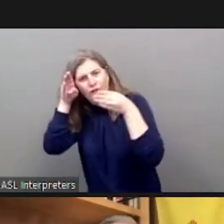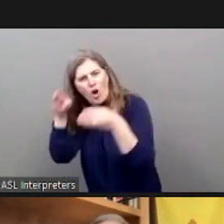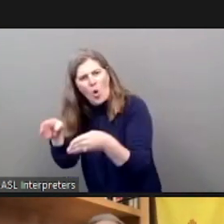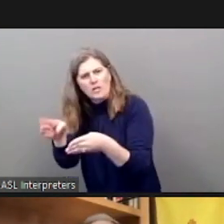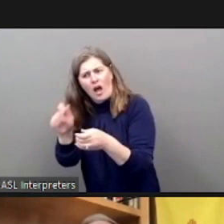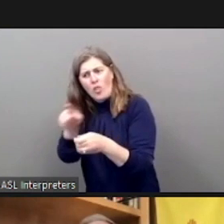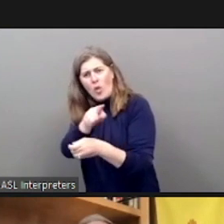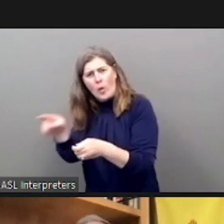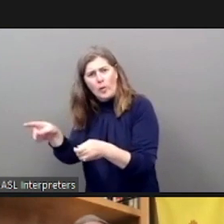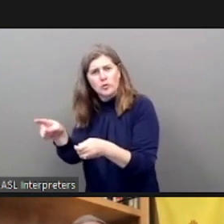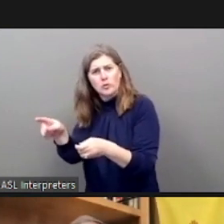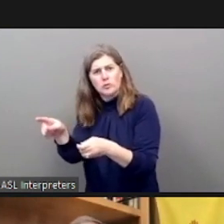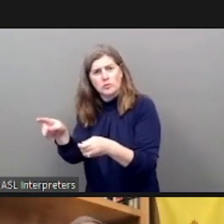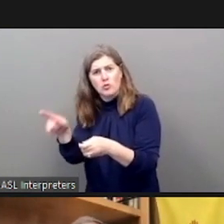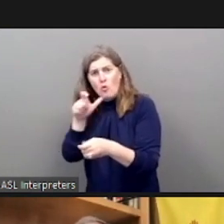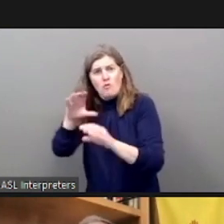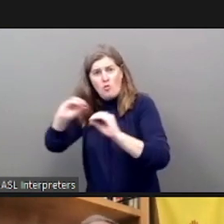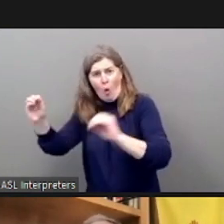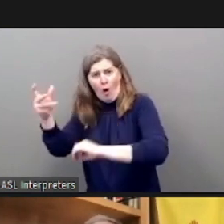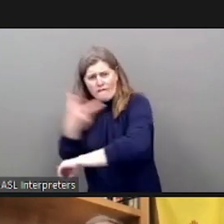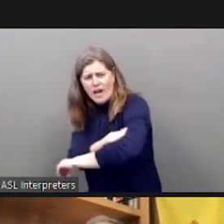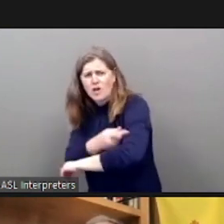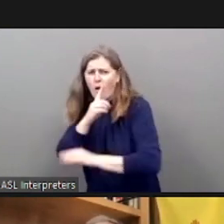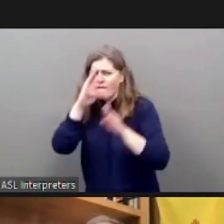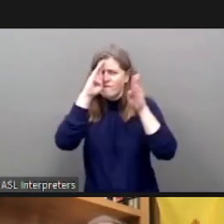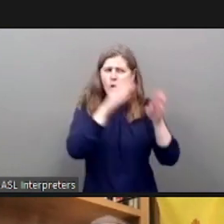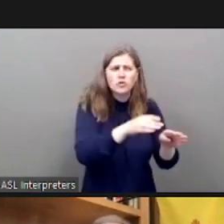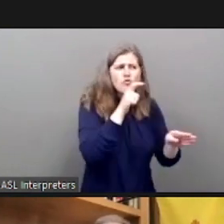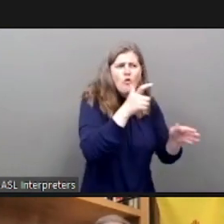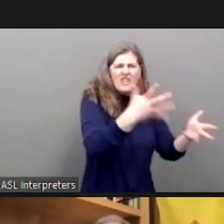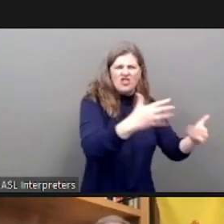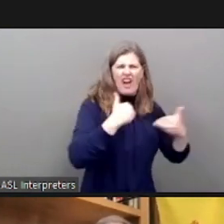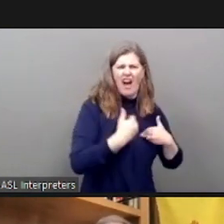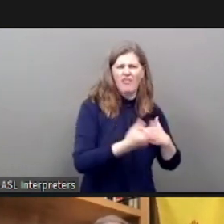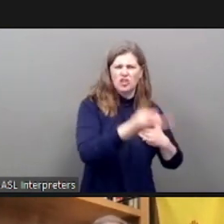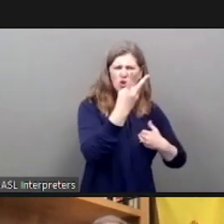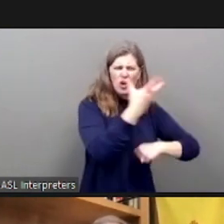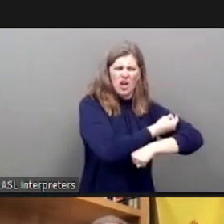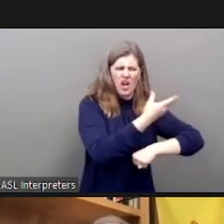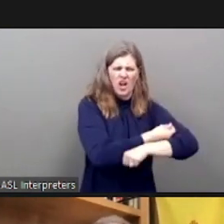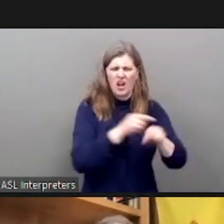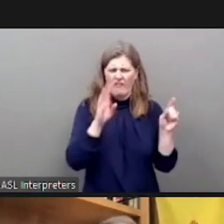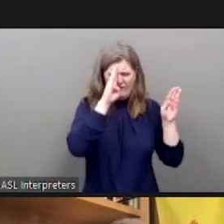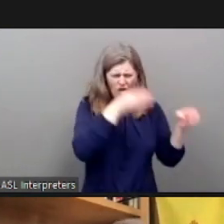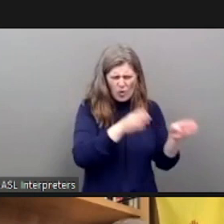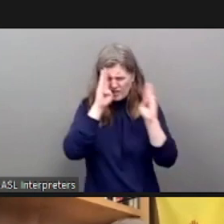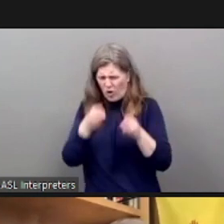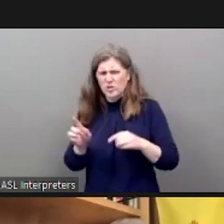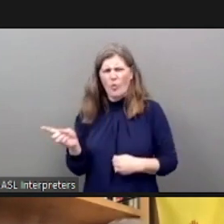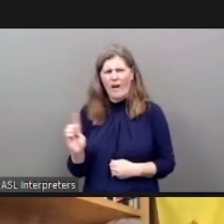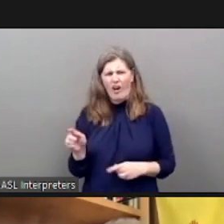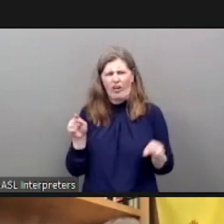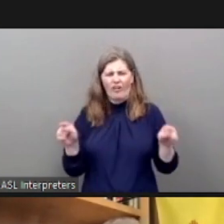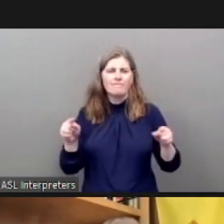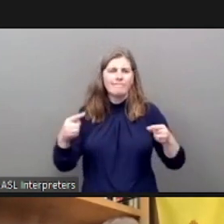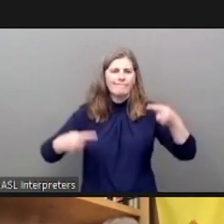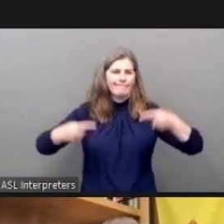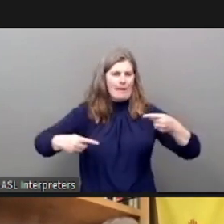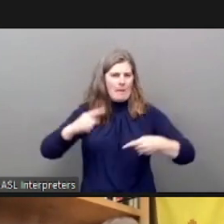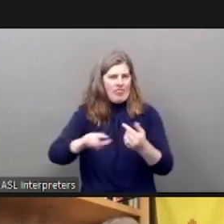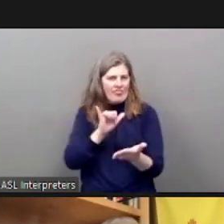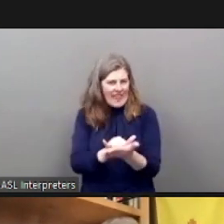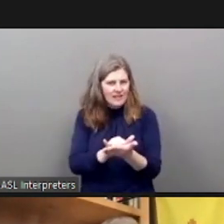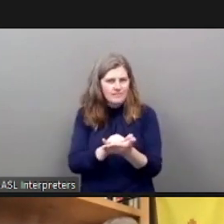on boosting the people who already got 2 vaccines versus getting the people who actually haven't